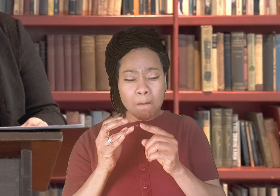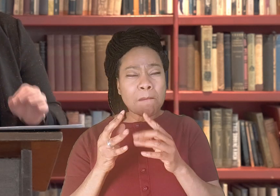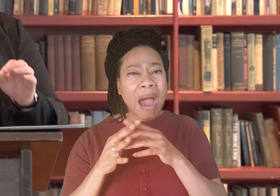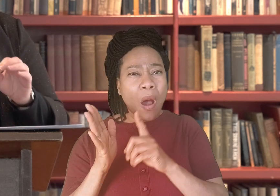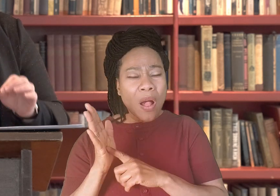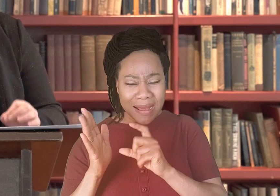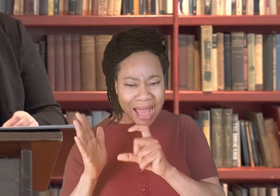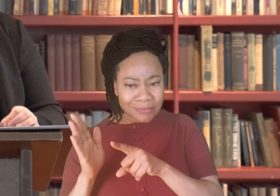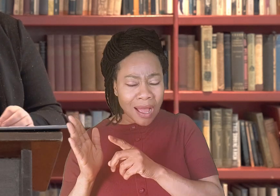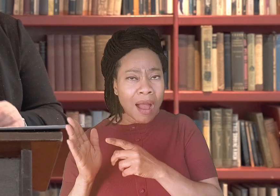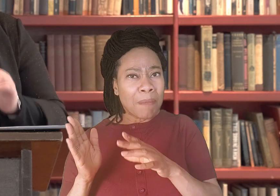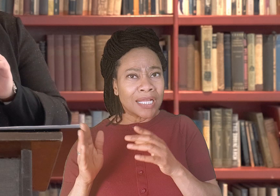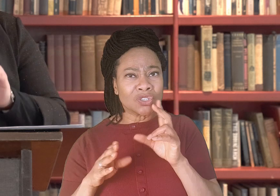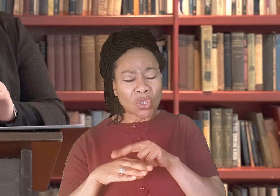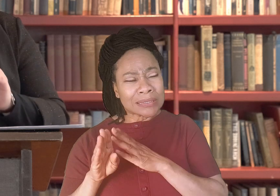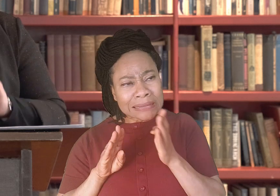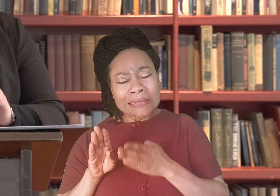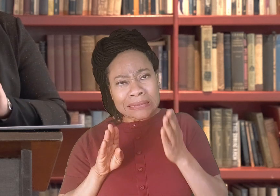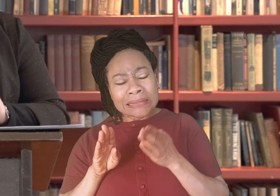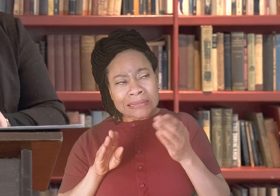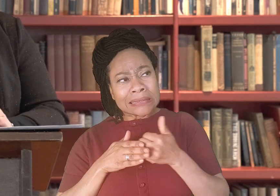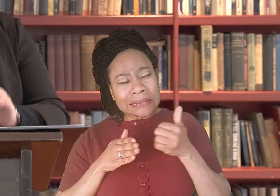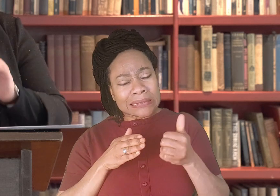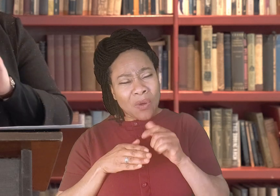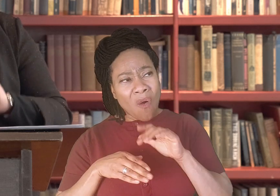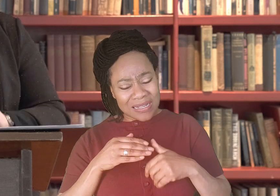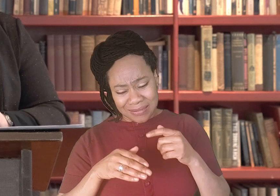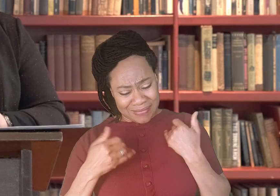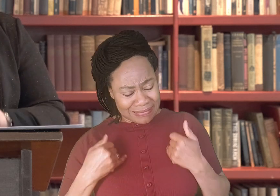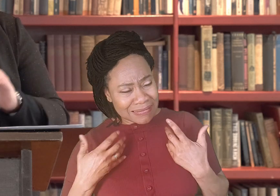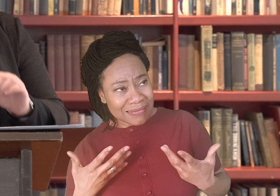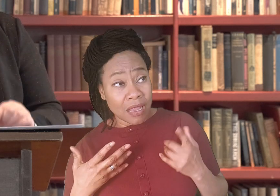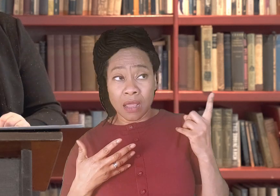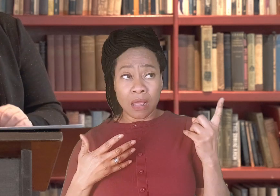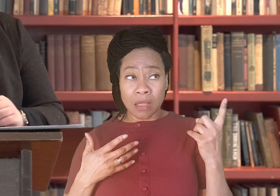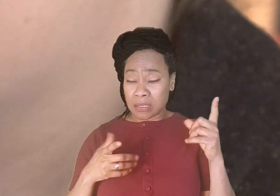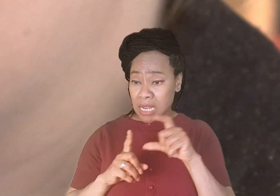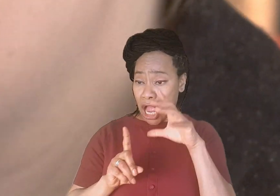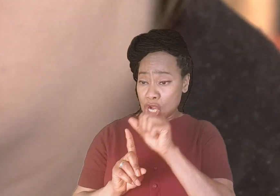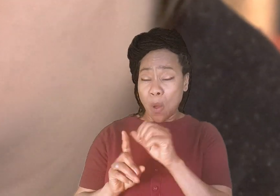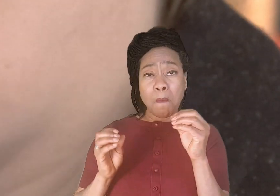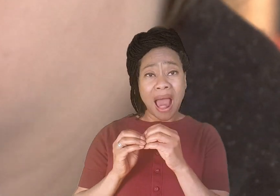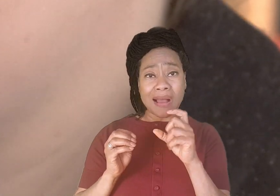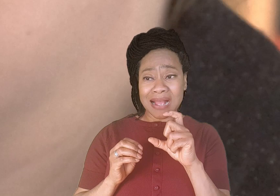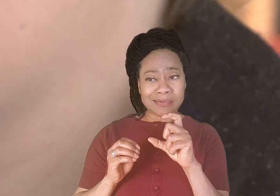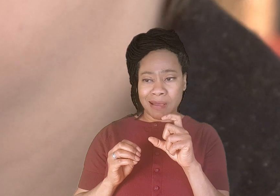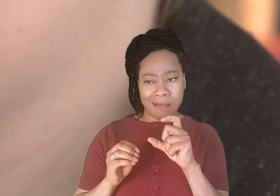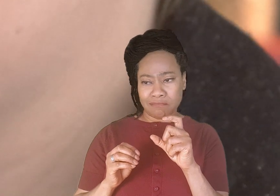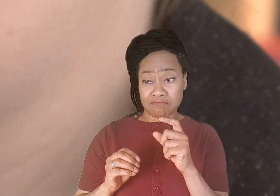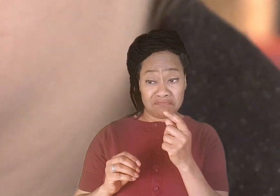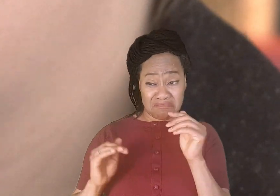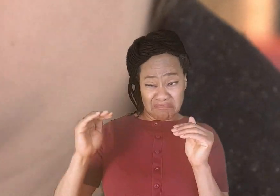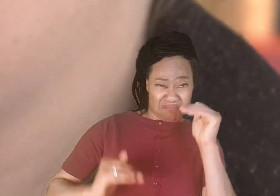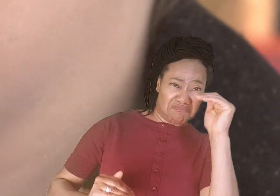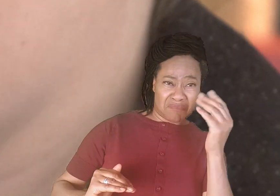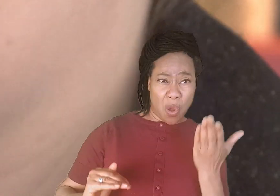more frequently for their symptoms, were less likely to be diagnosed with bowel cancer than men, being fobbed off with a diagnosis